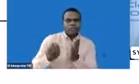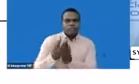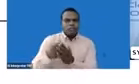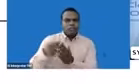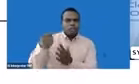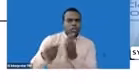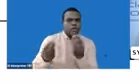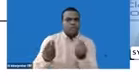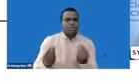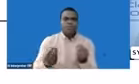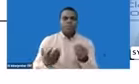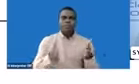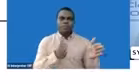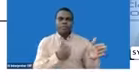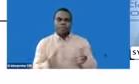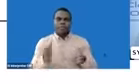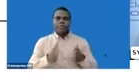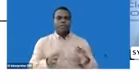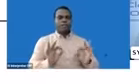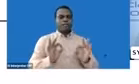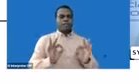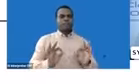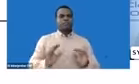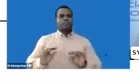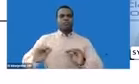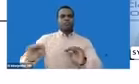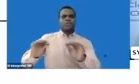you already mentioned that in the beginning of the event.